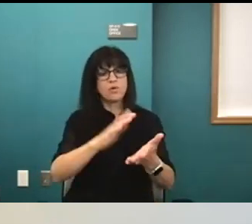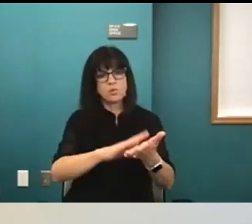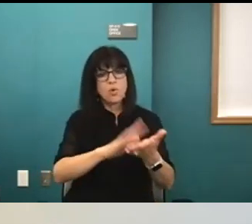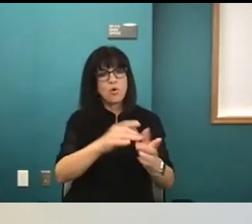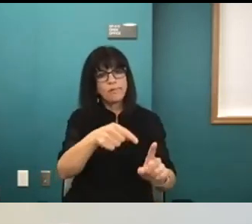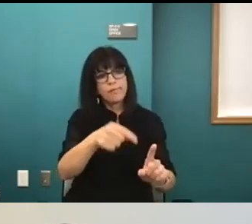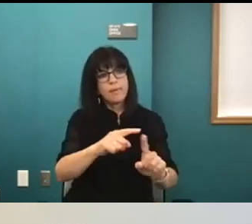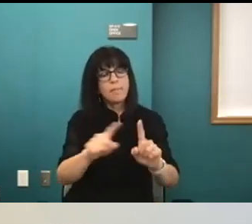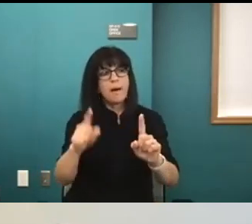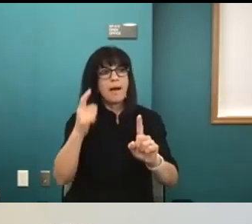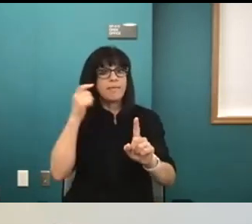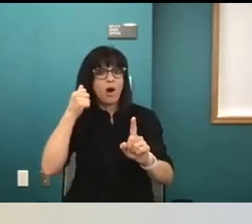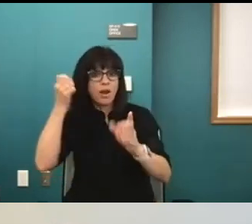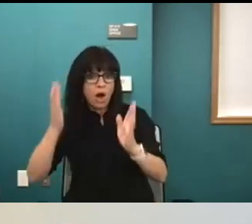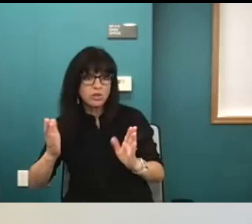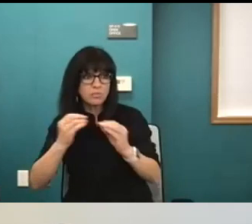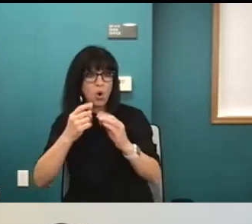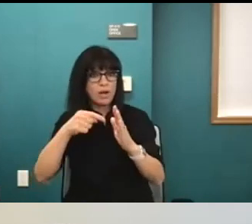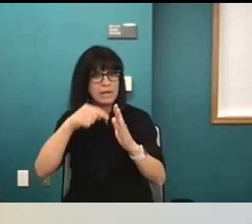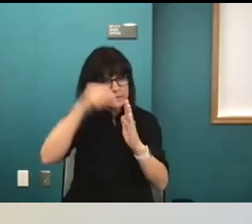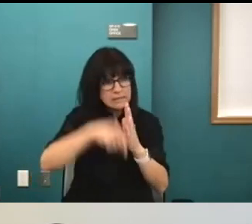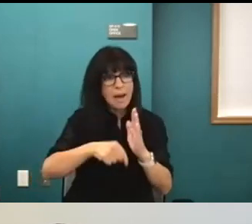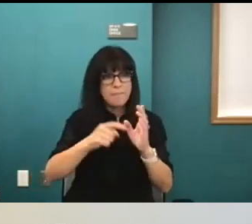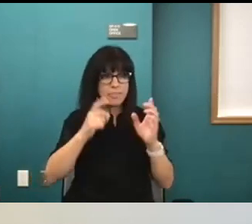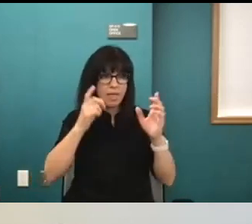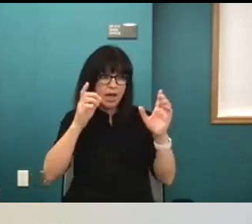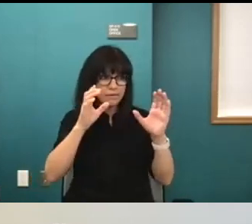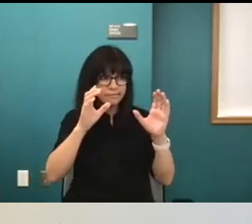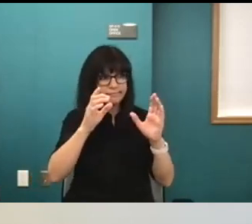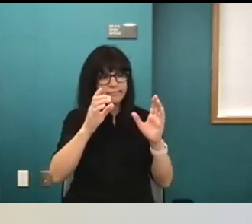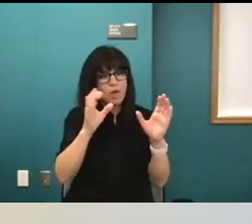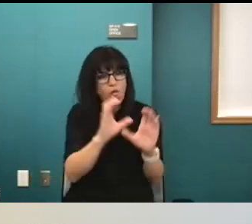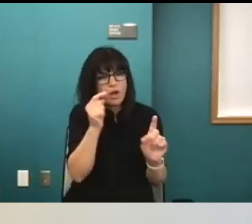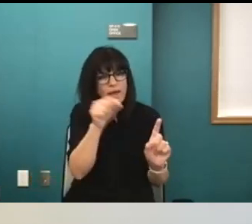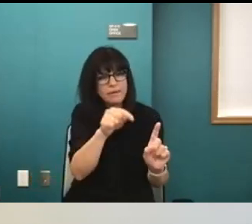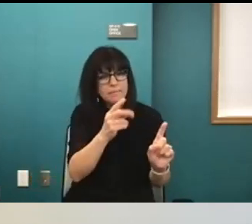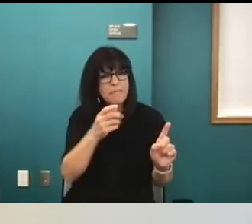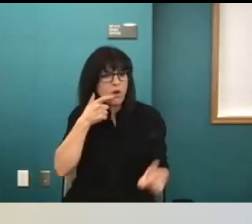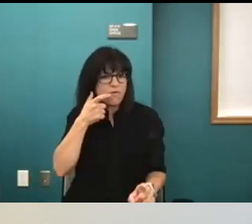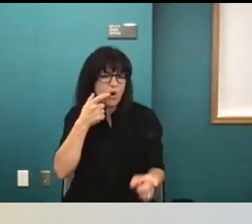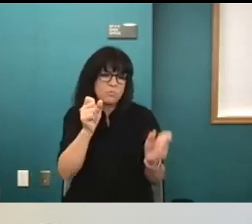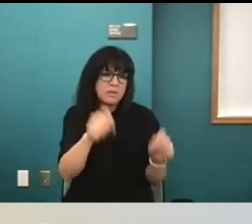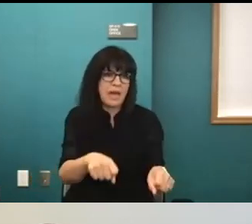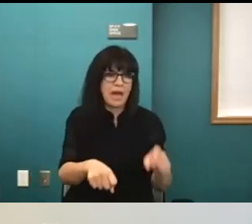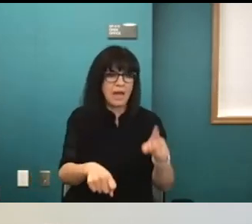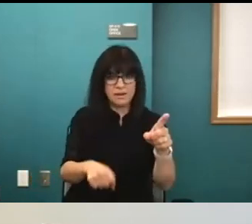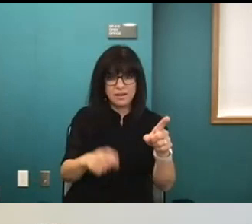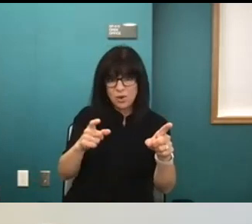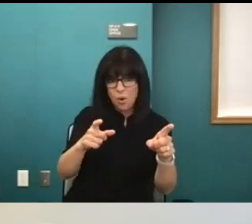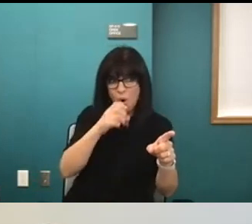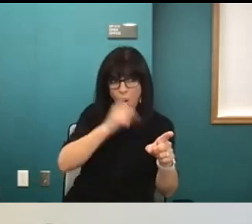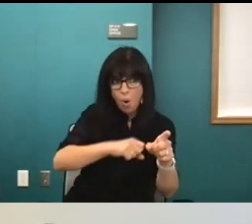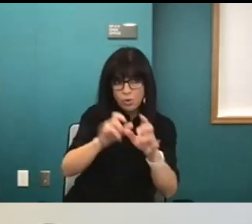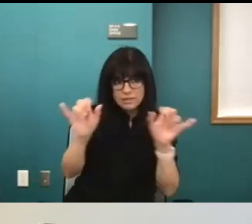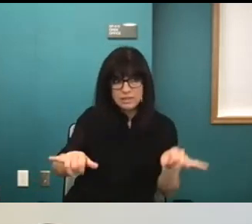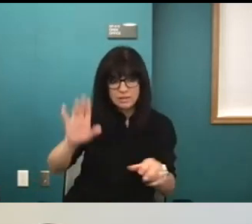educational audiologist wants to do a more in-depth look at the actual microphones itself, there's a way to do that as well. So is it the old system where you have to hold the